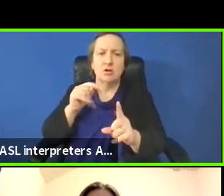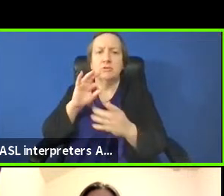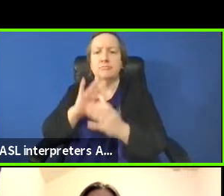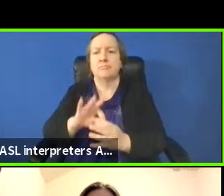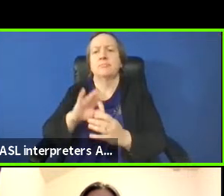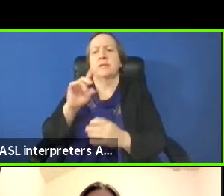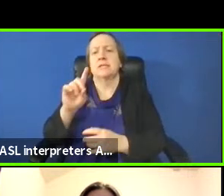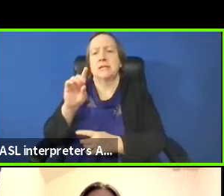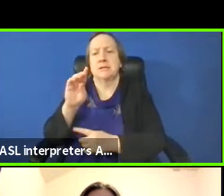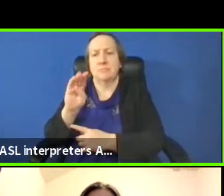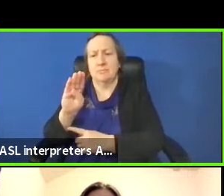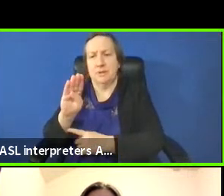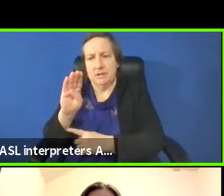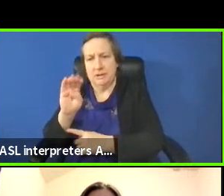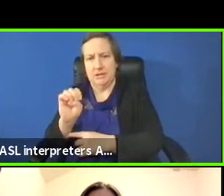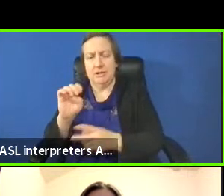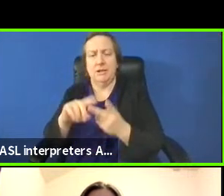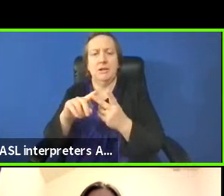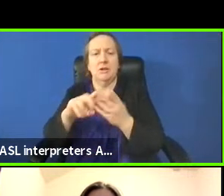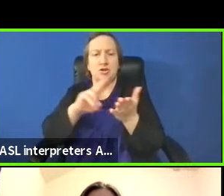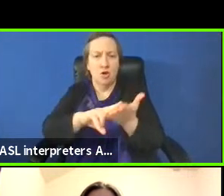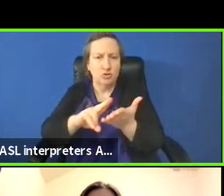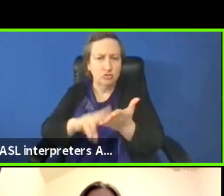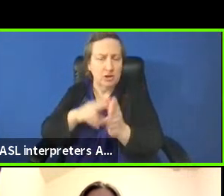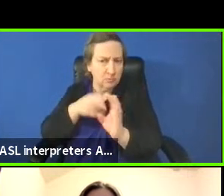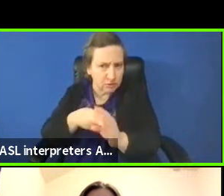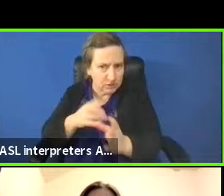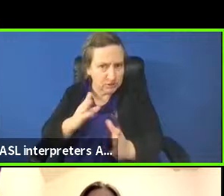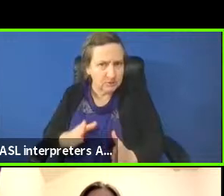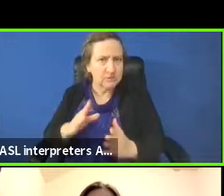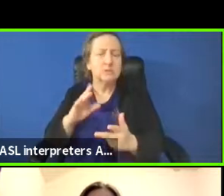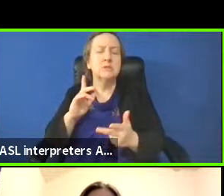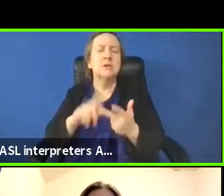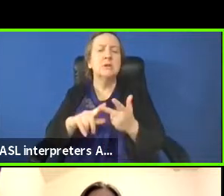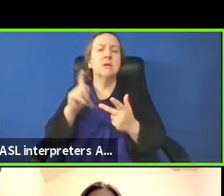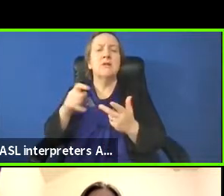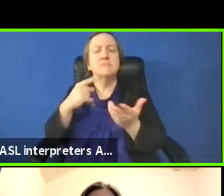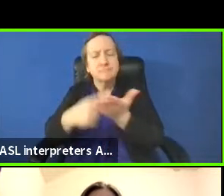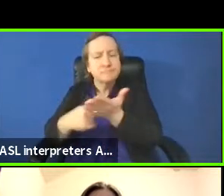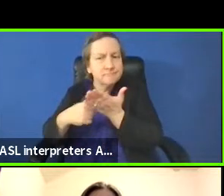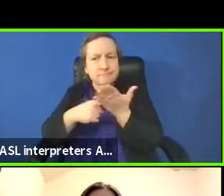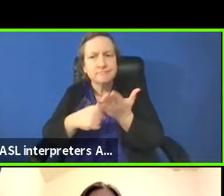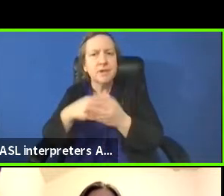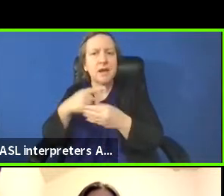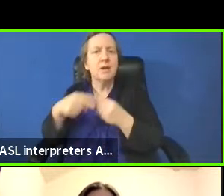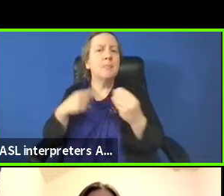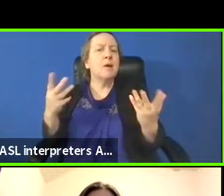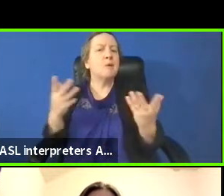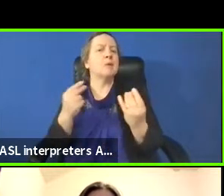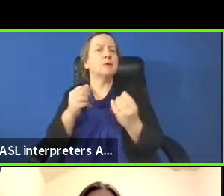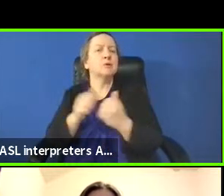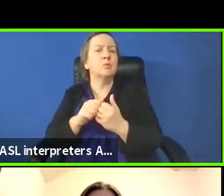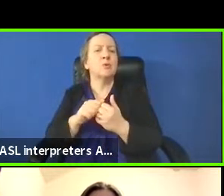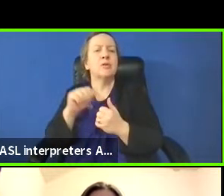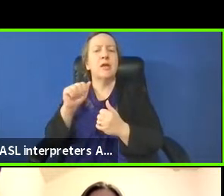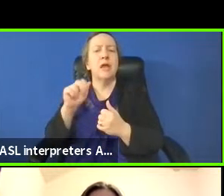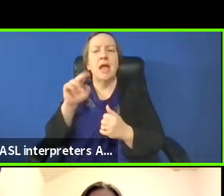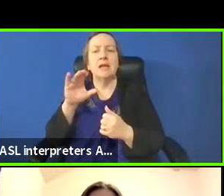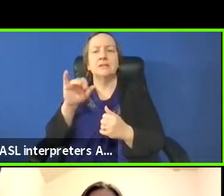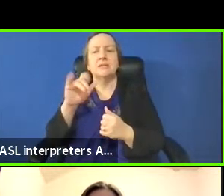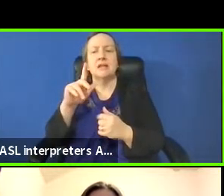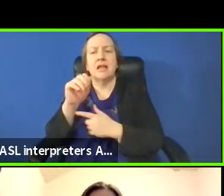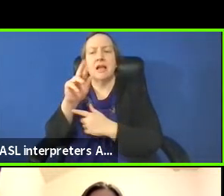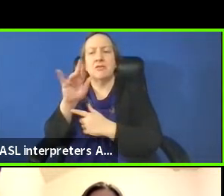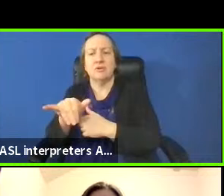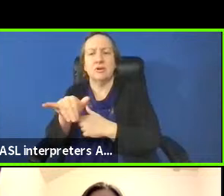and contracting participation. We'll have to have a conversation relative to what do we do with ancillary property once the